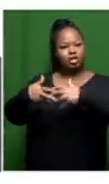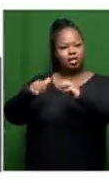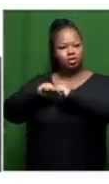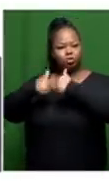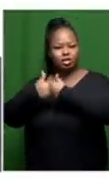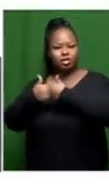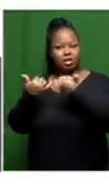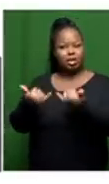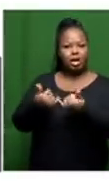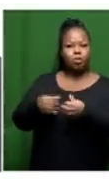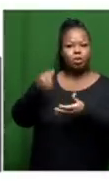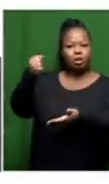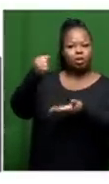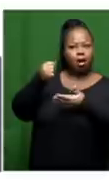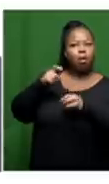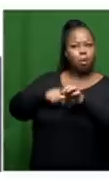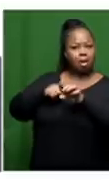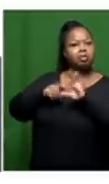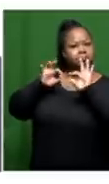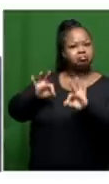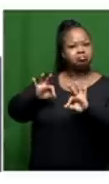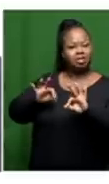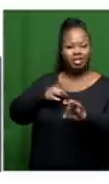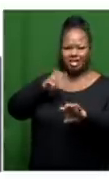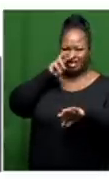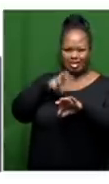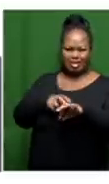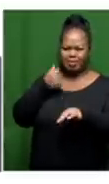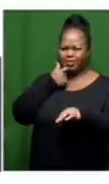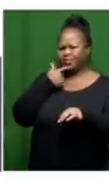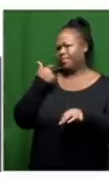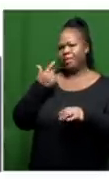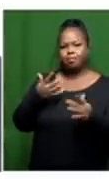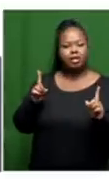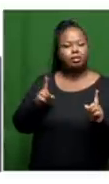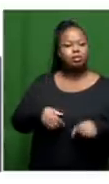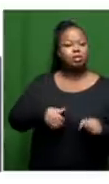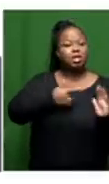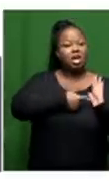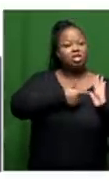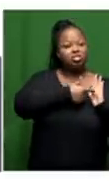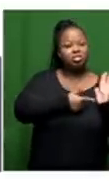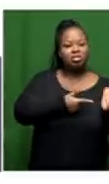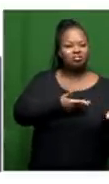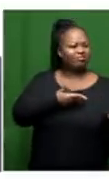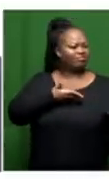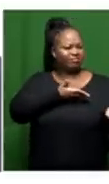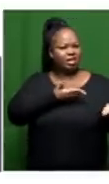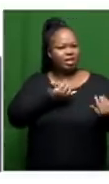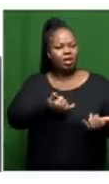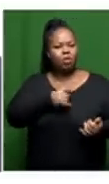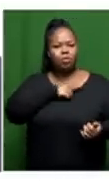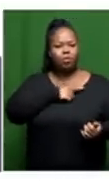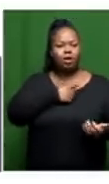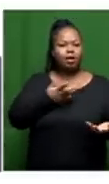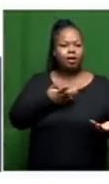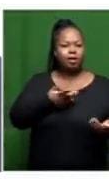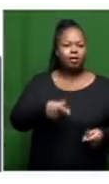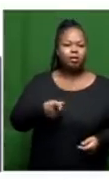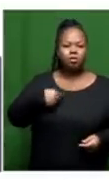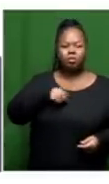are starting to say they are getting the quantities of engineers that they need. Yeah. Otherwise, artisans, a few years back, were fallen to